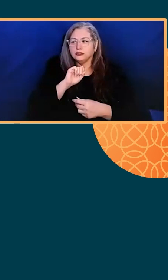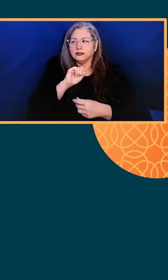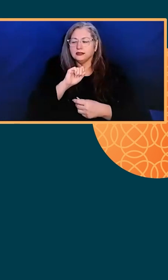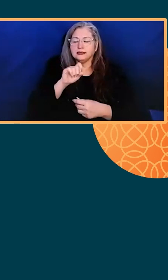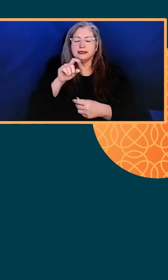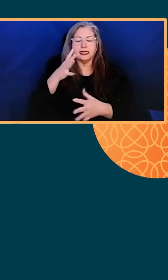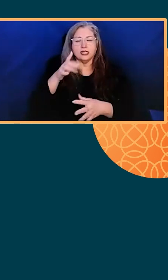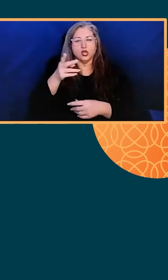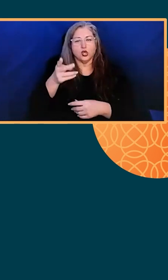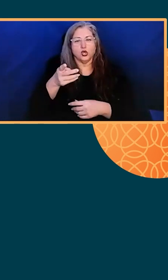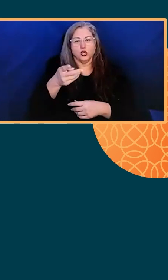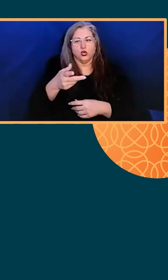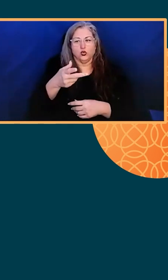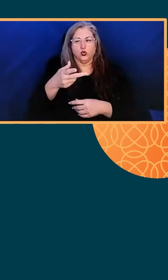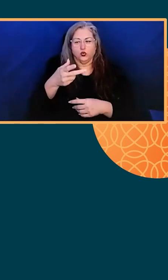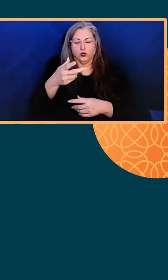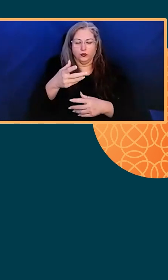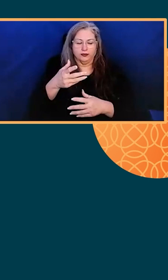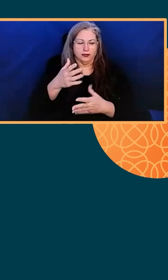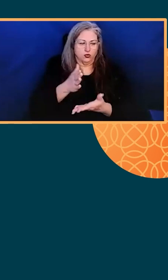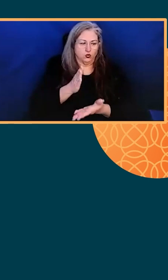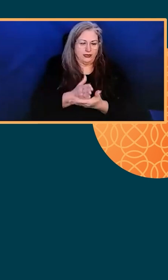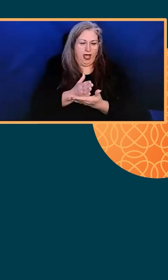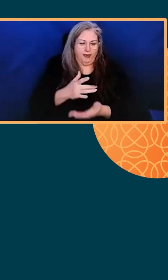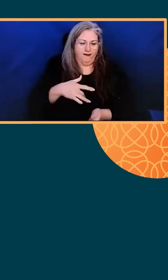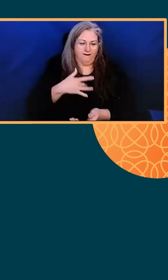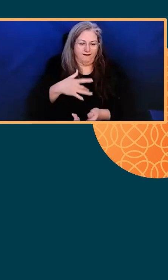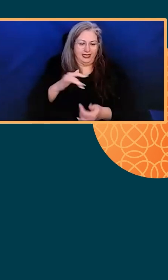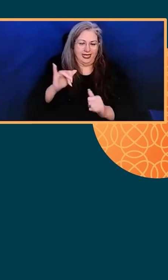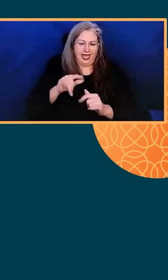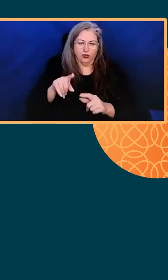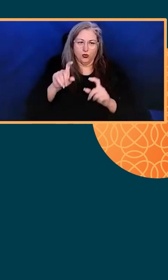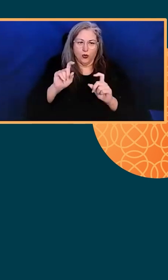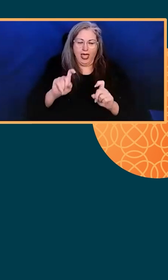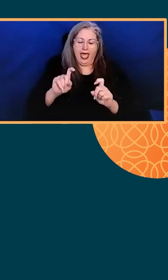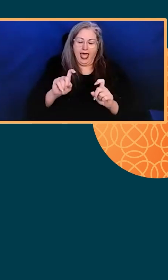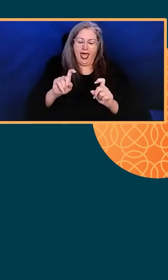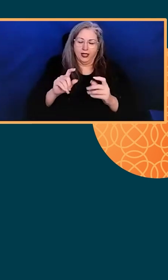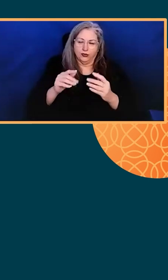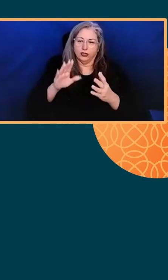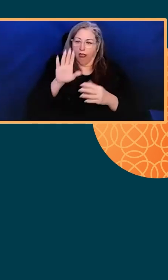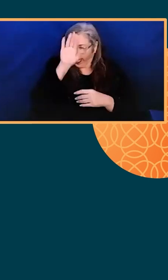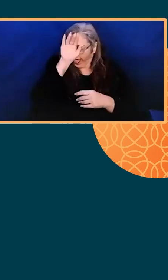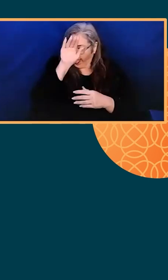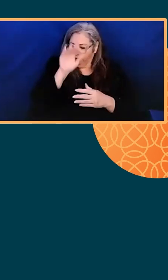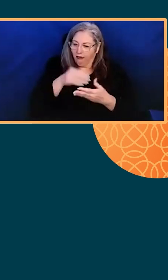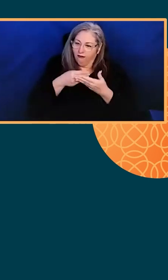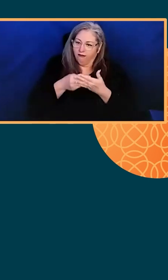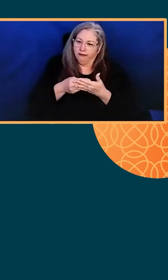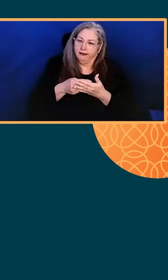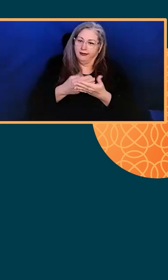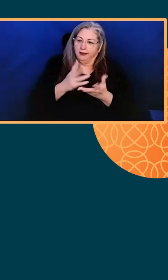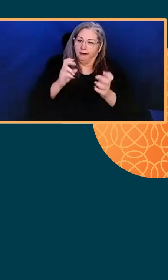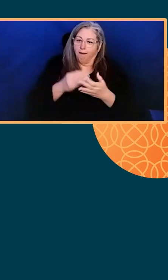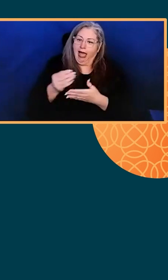did you stop feeling as though you had to buy into the model minority myth?